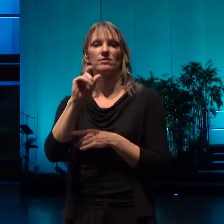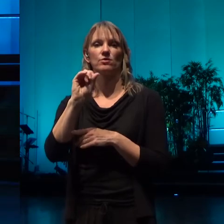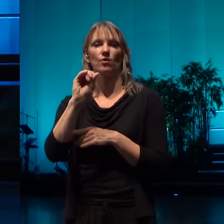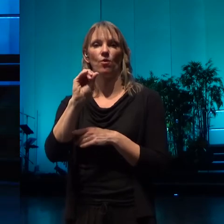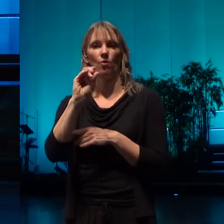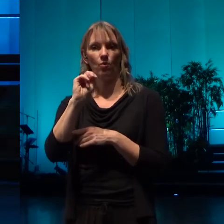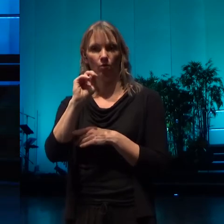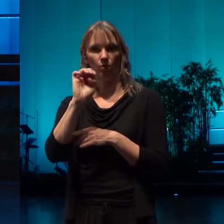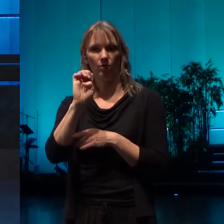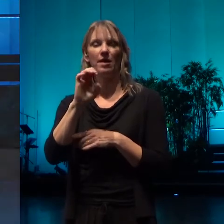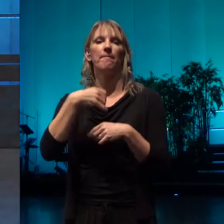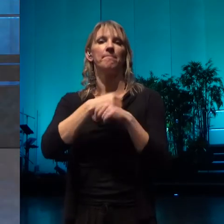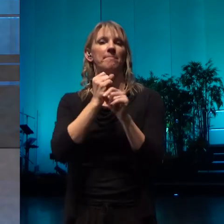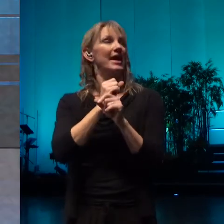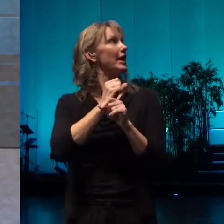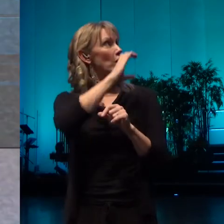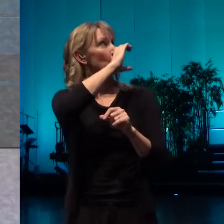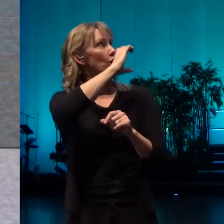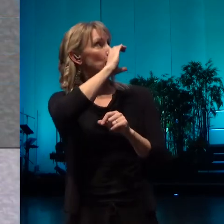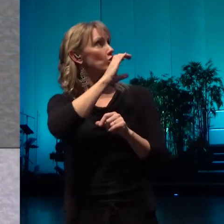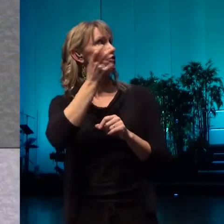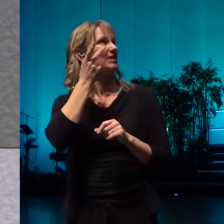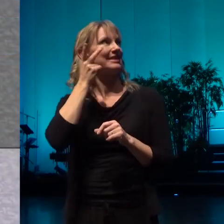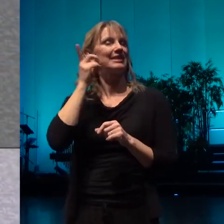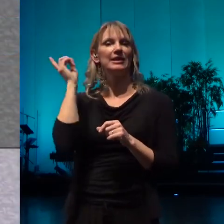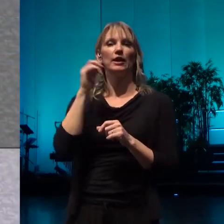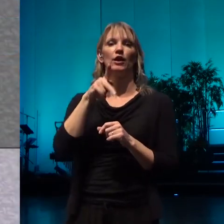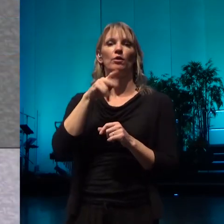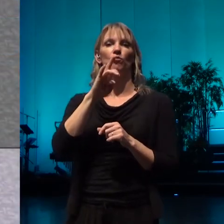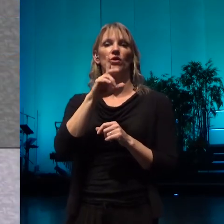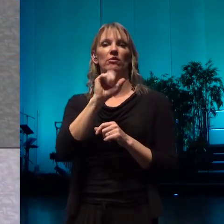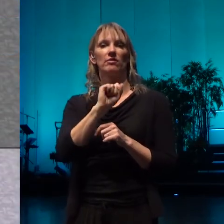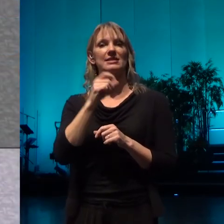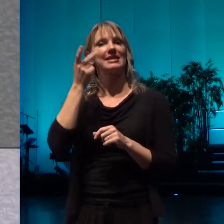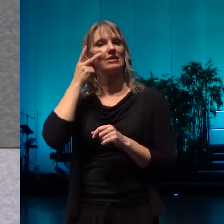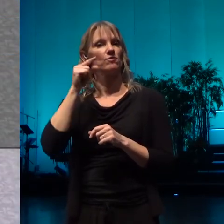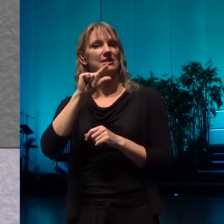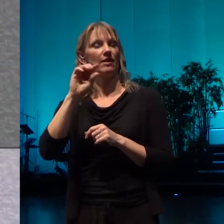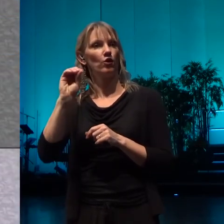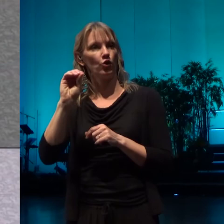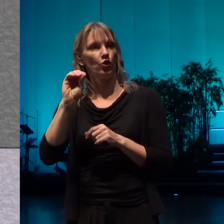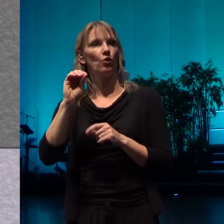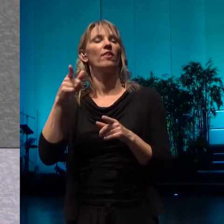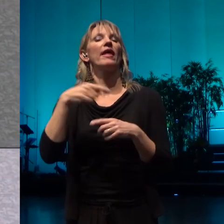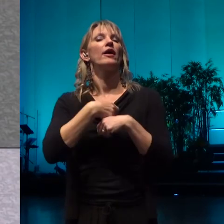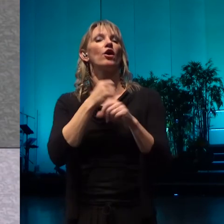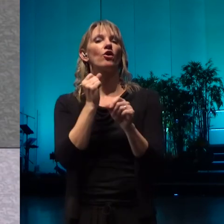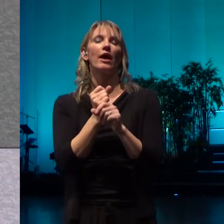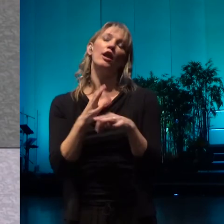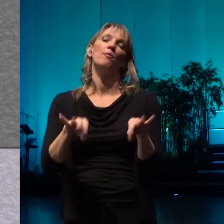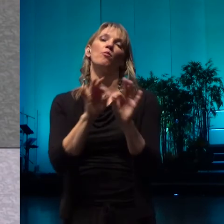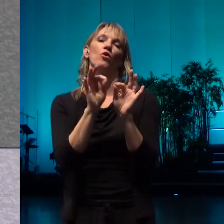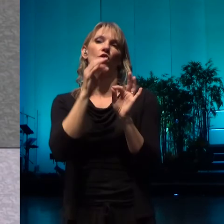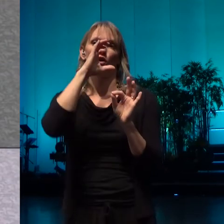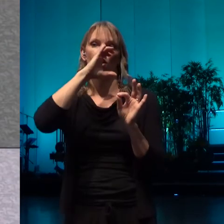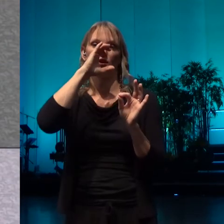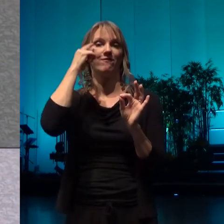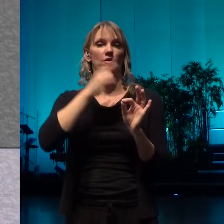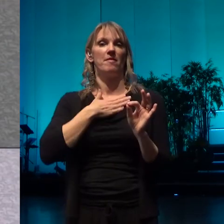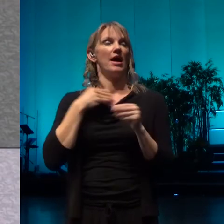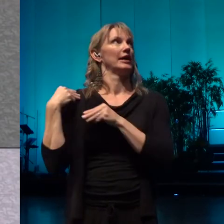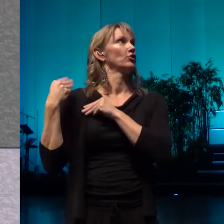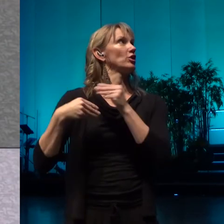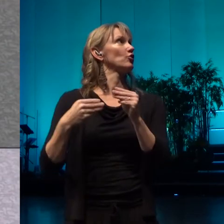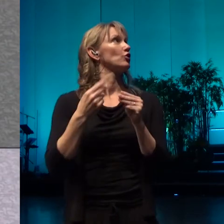little cartoon. You can see an image of it here. You can see the prickles. You can see the goo. And they created a important cartoon for my generation, which